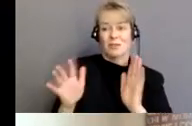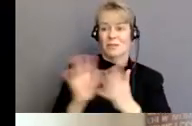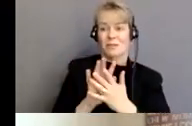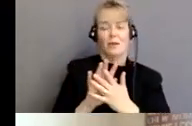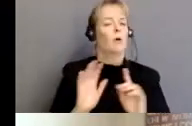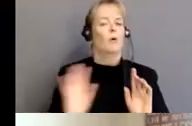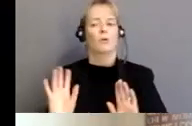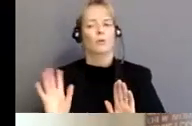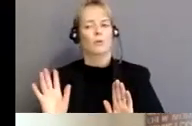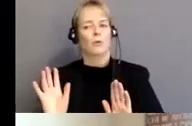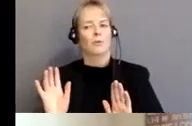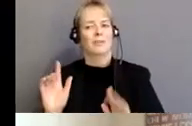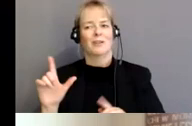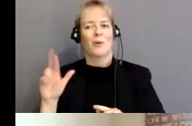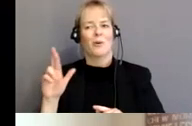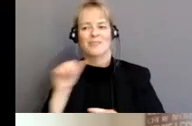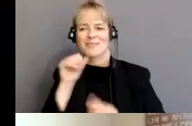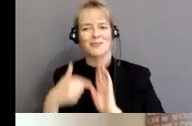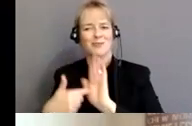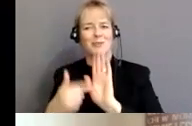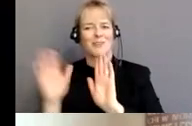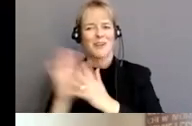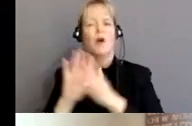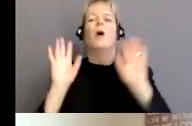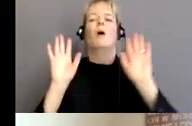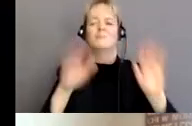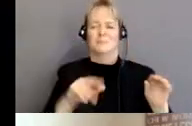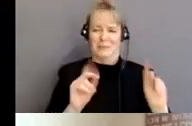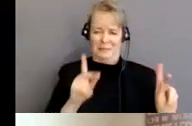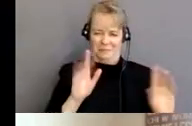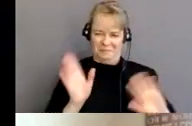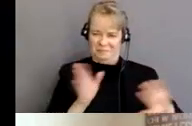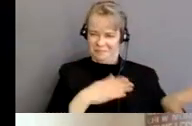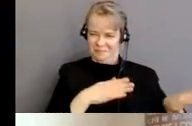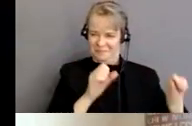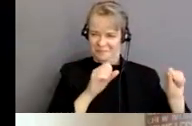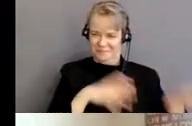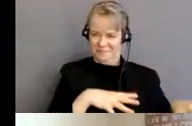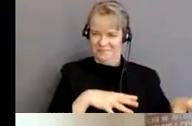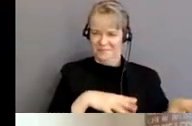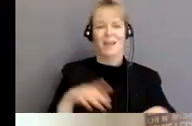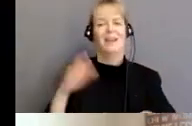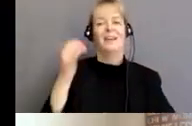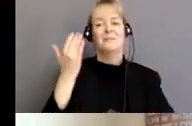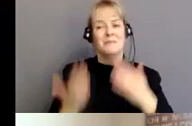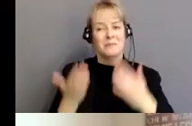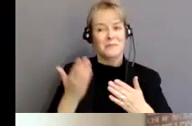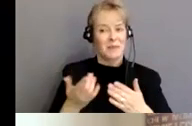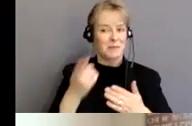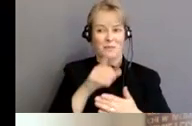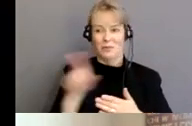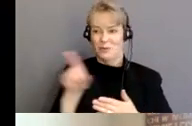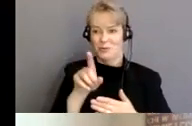Laura, so don't worry about it. Okay, then I'm not going to worry about it. So if we could just have a panelist jump in, answer